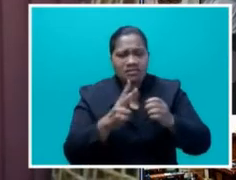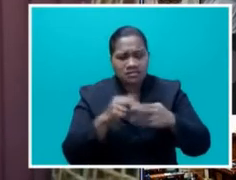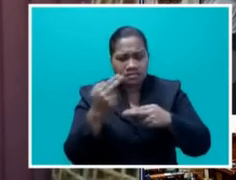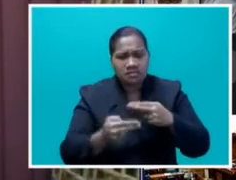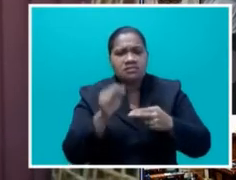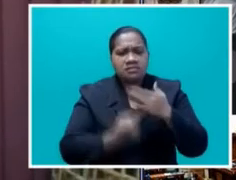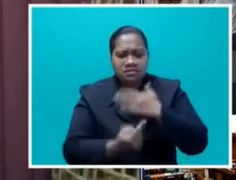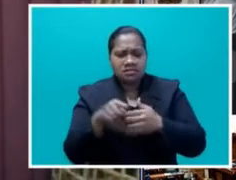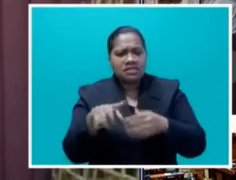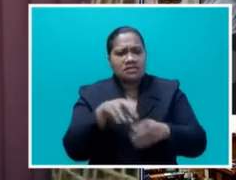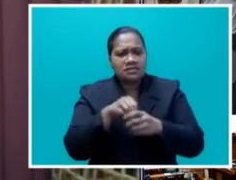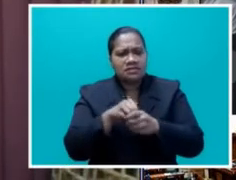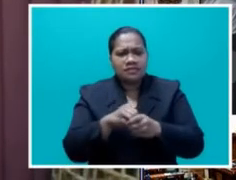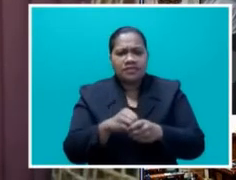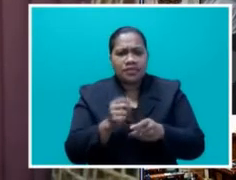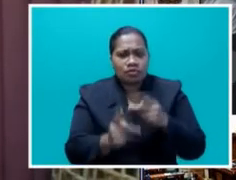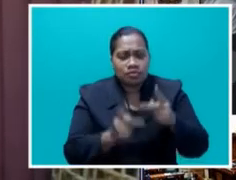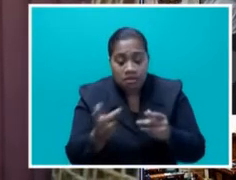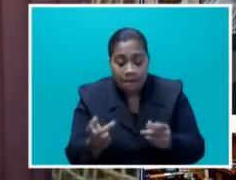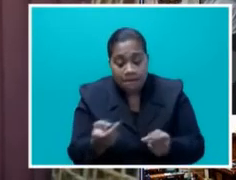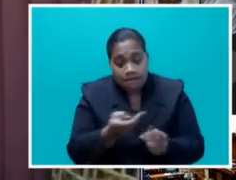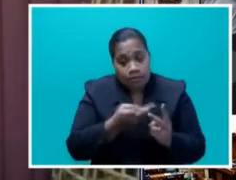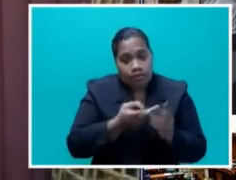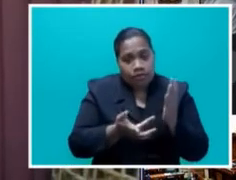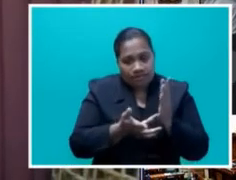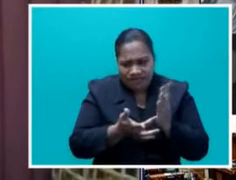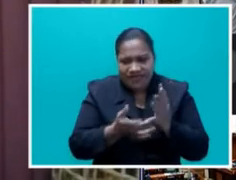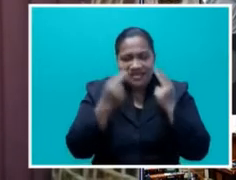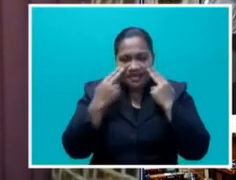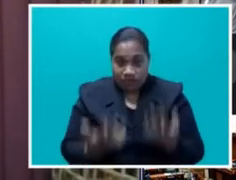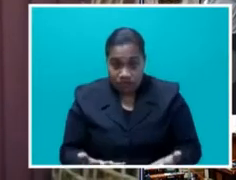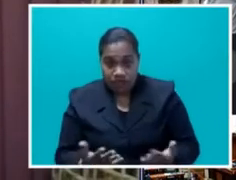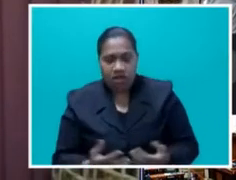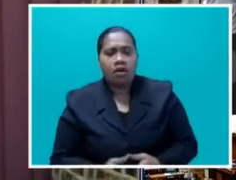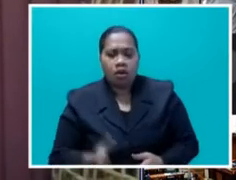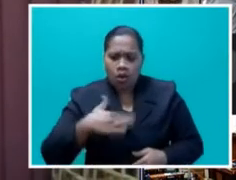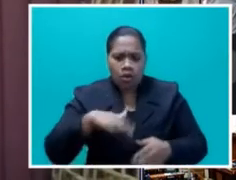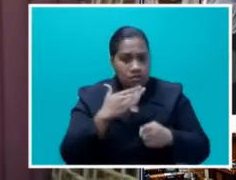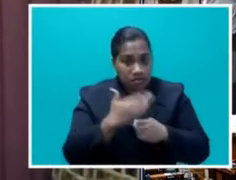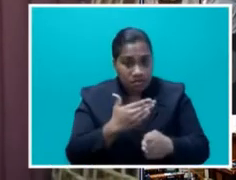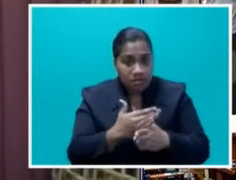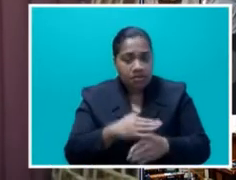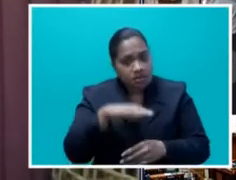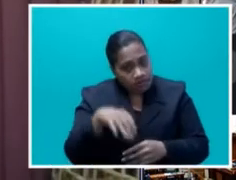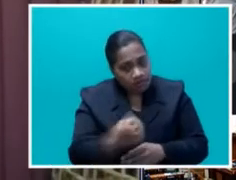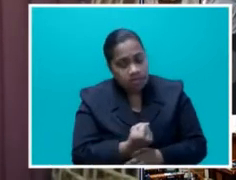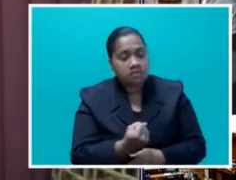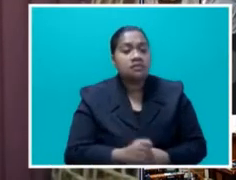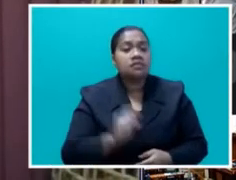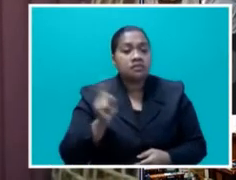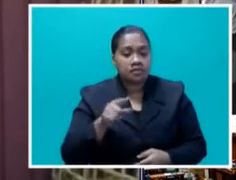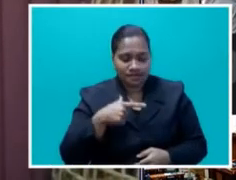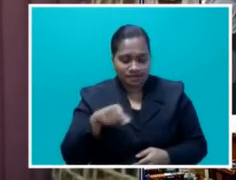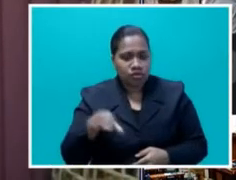process, both technical and administrative in nature. All these processes must be executed with due